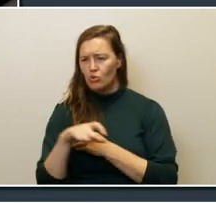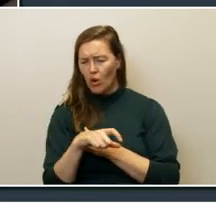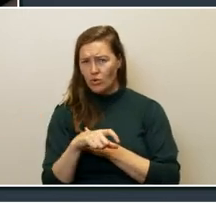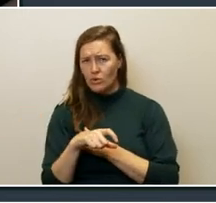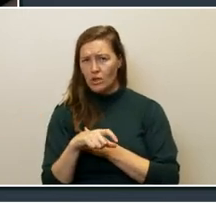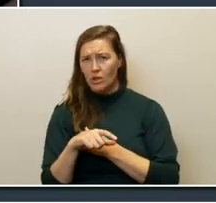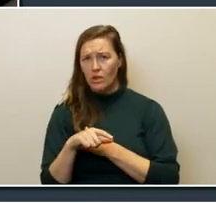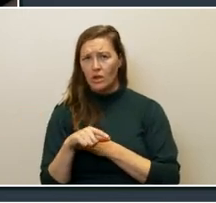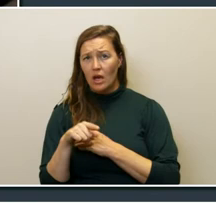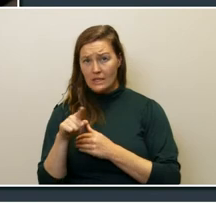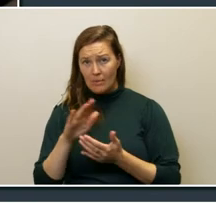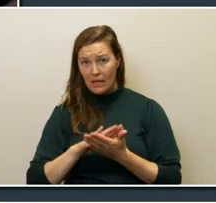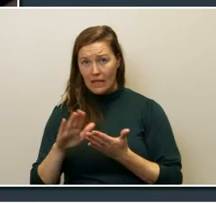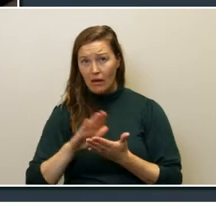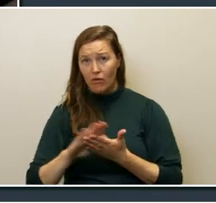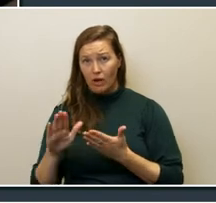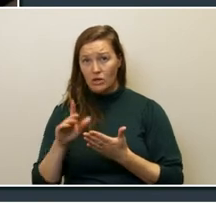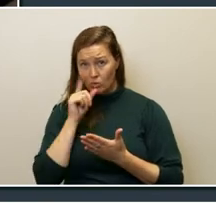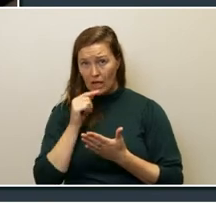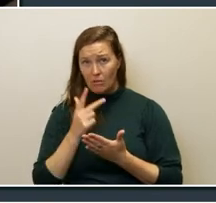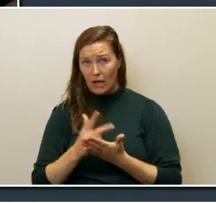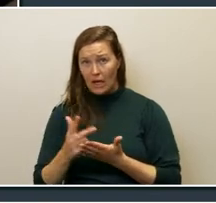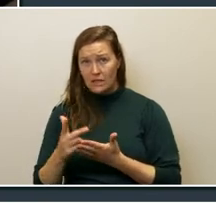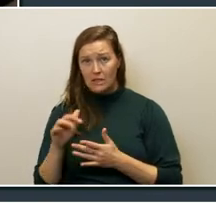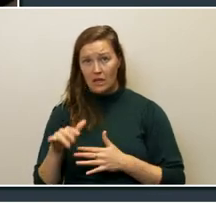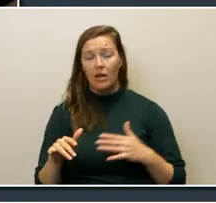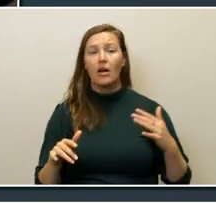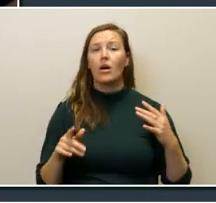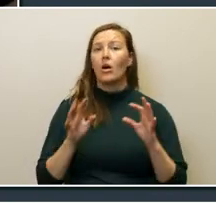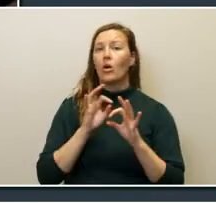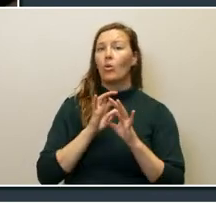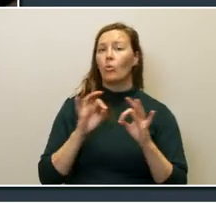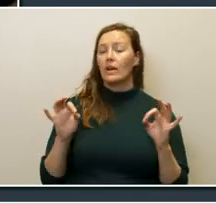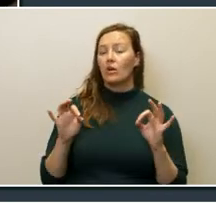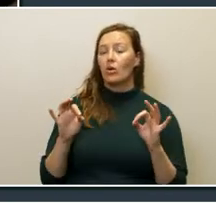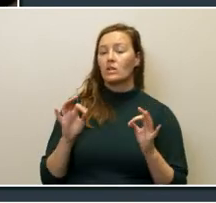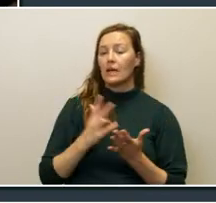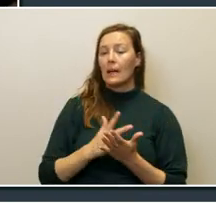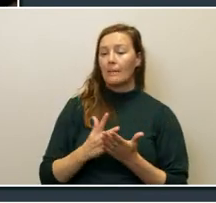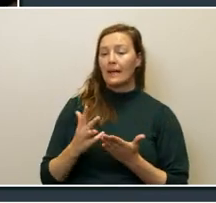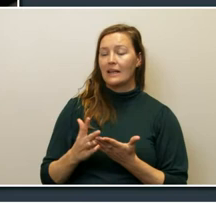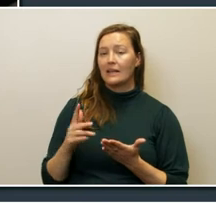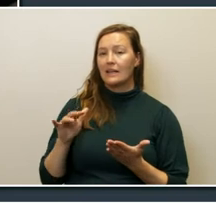that been clarified that you can? We're not putting car parks where the